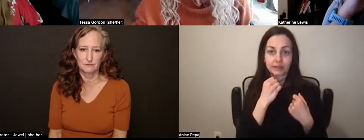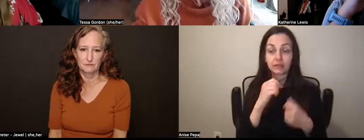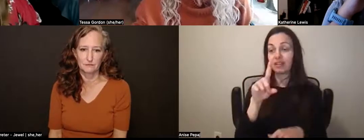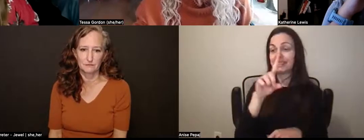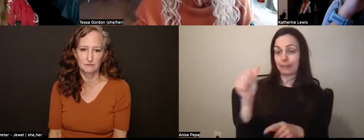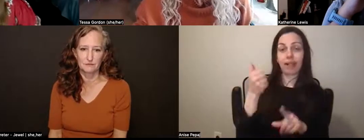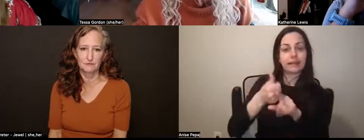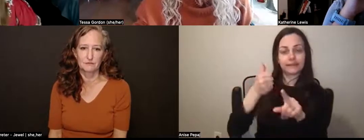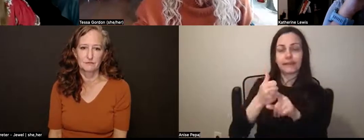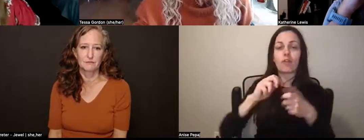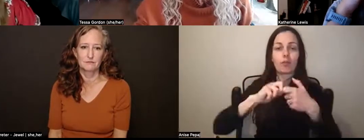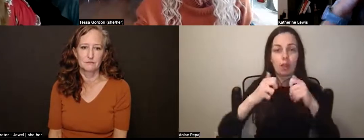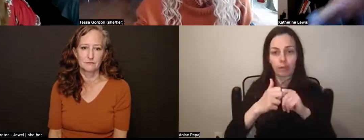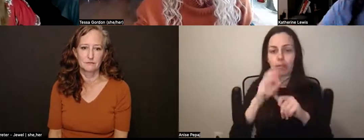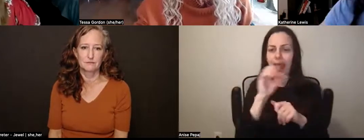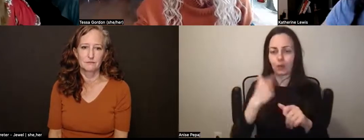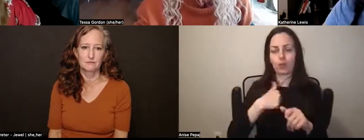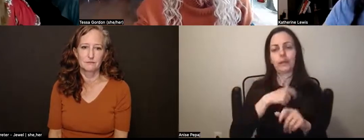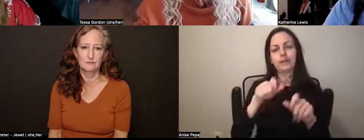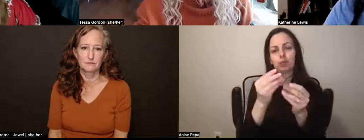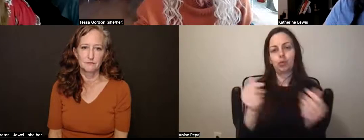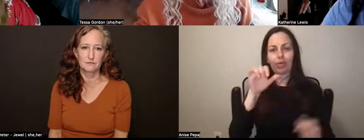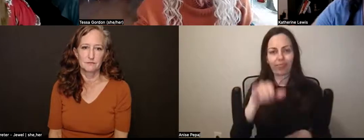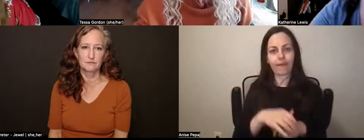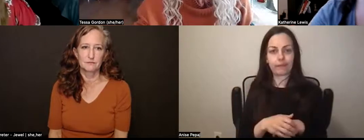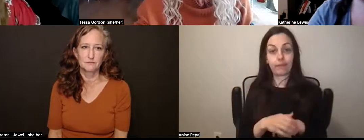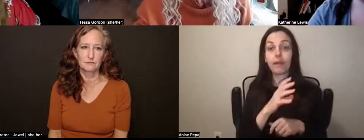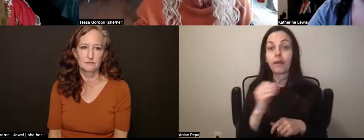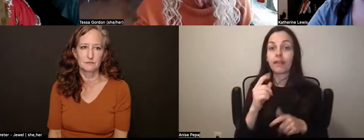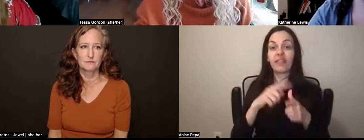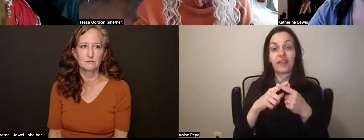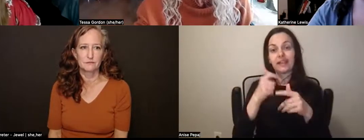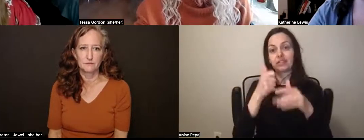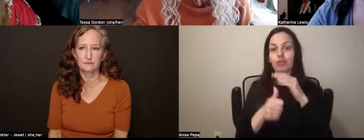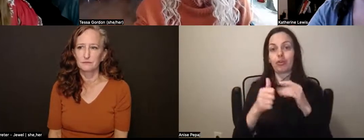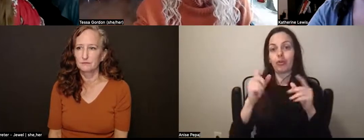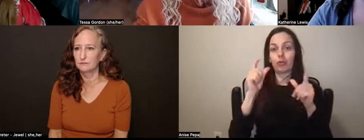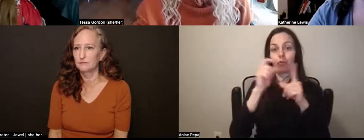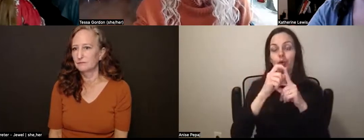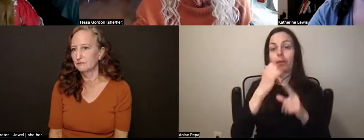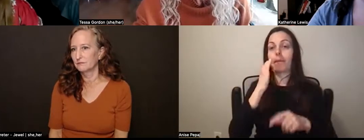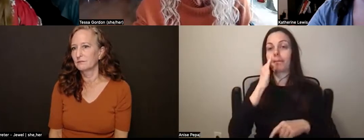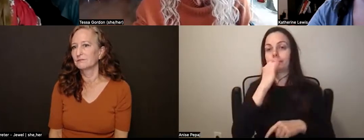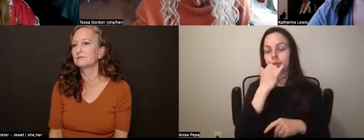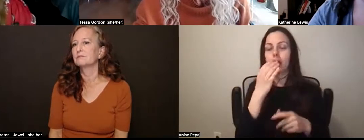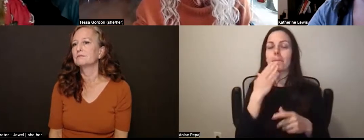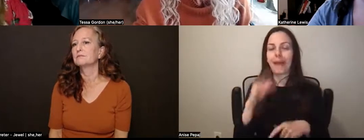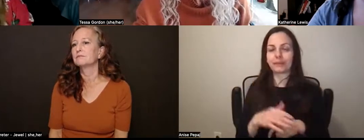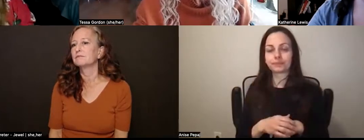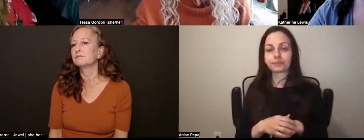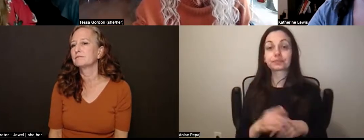issue and the problem that we need a cure for, and therefore it falls under the bad category. But circling